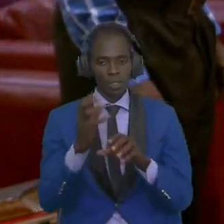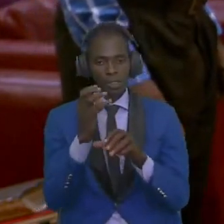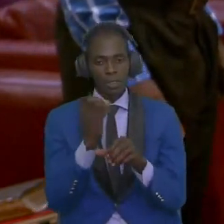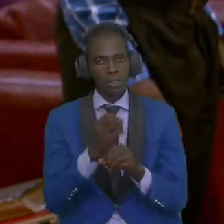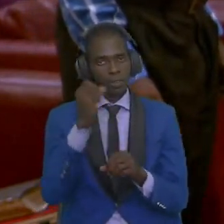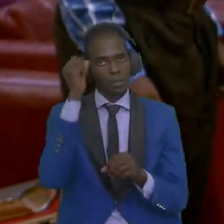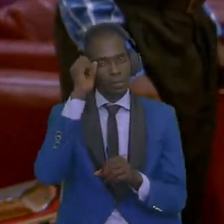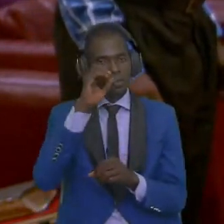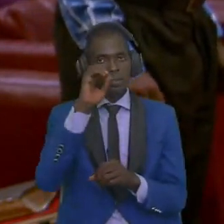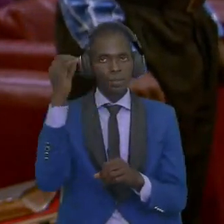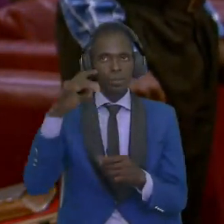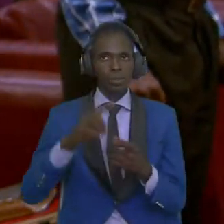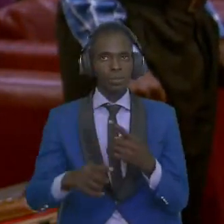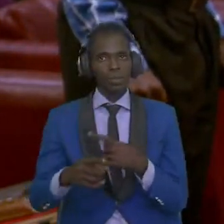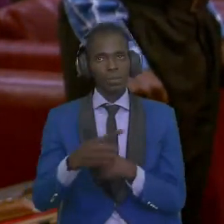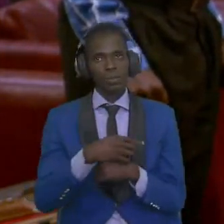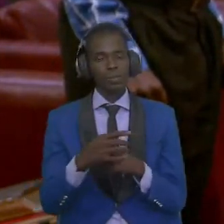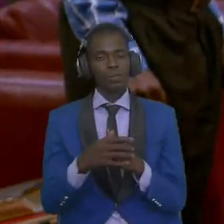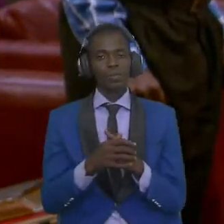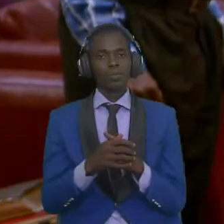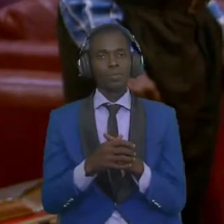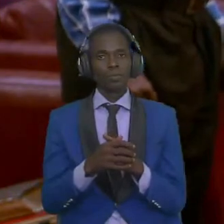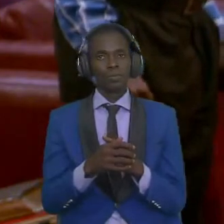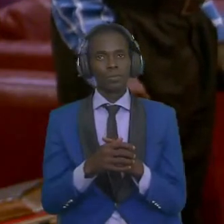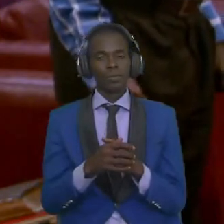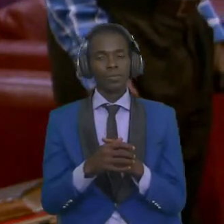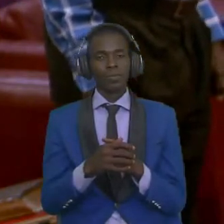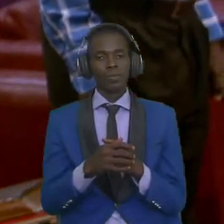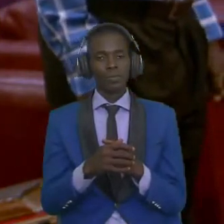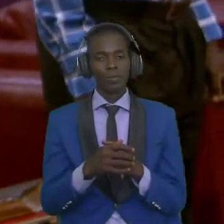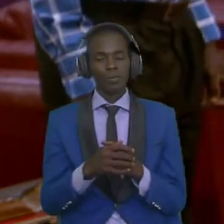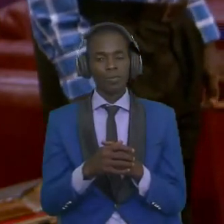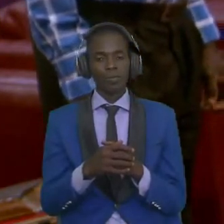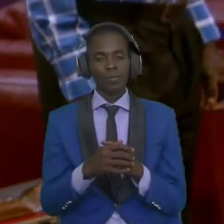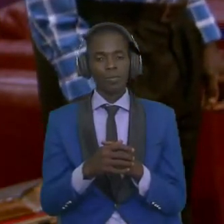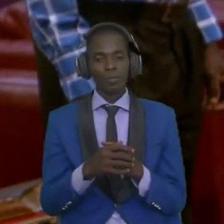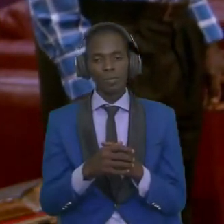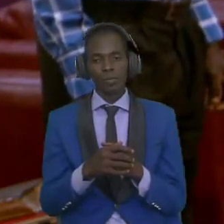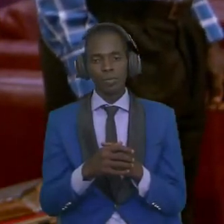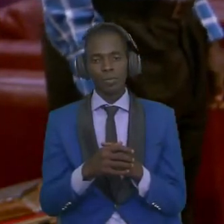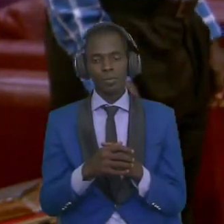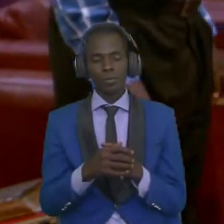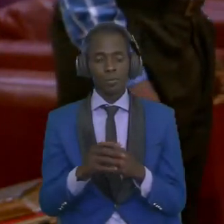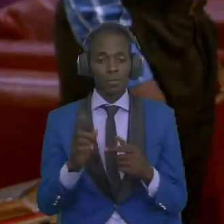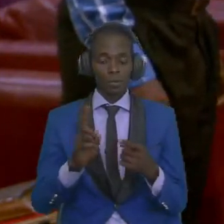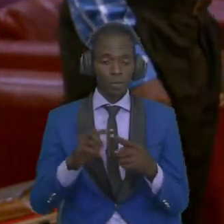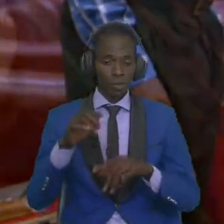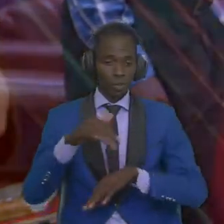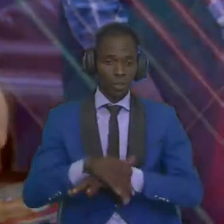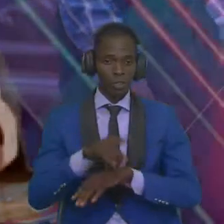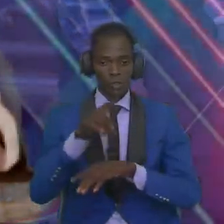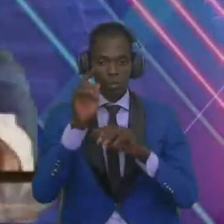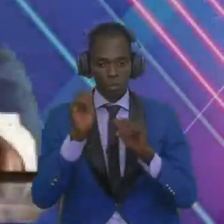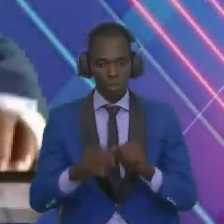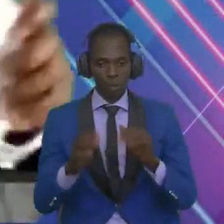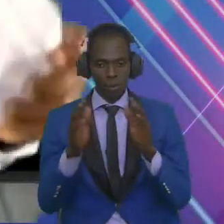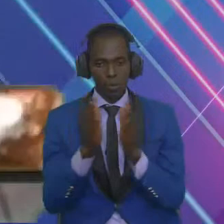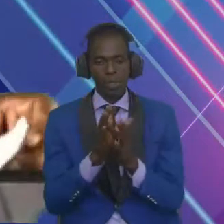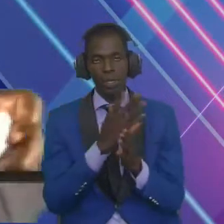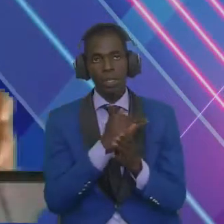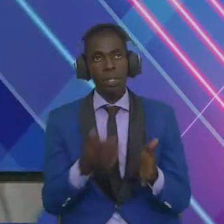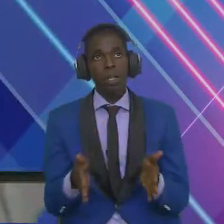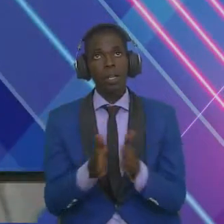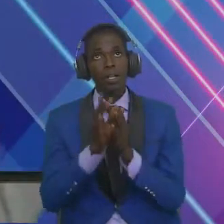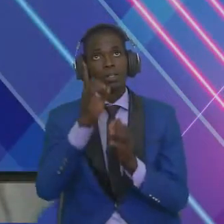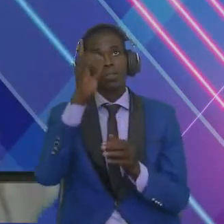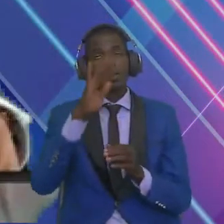If you know free, it means grace of God has not come into your life. But tonight you can pray and ask